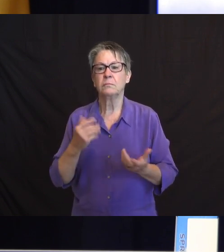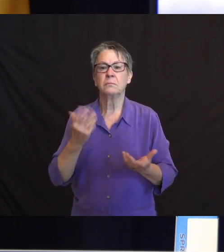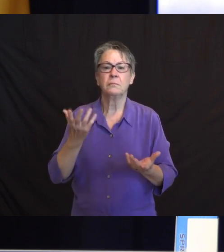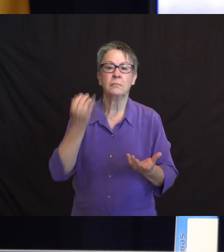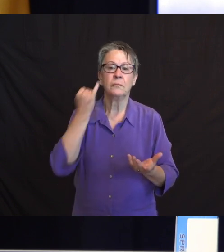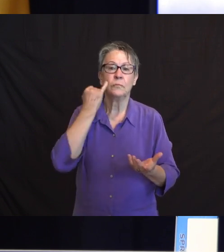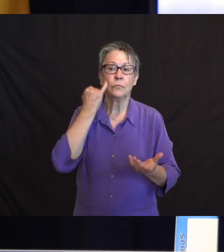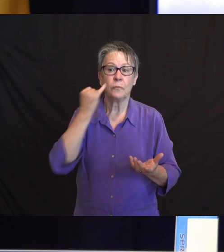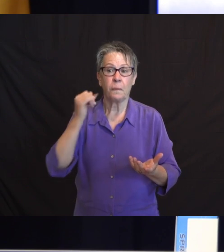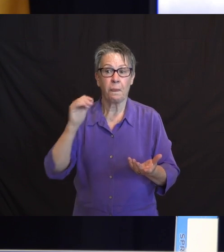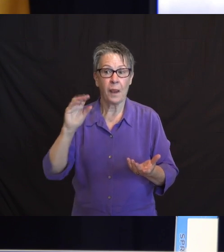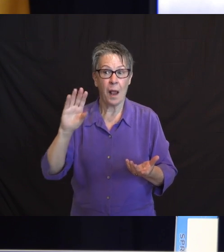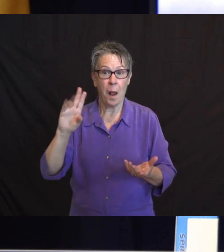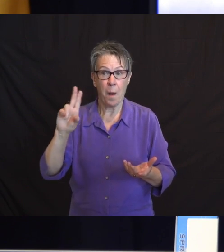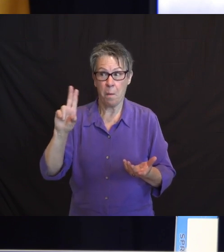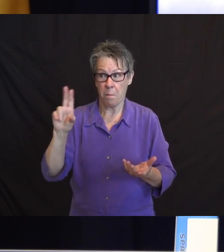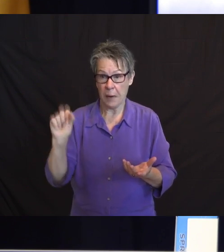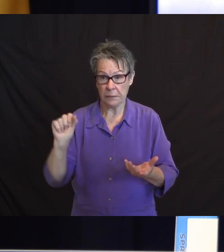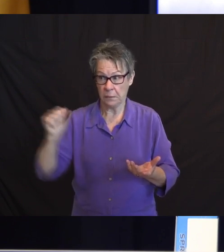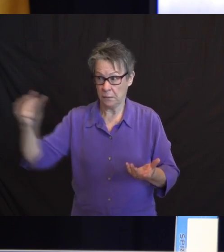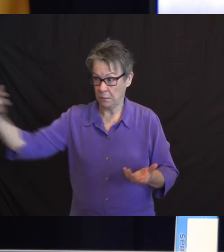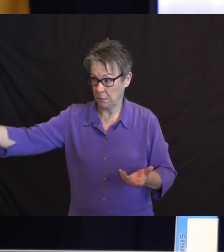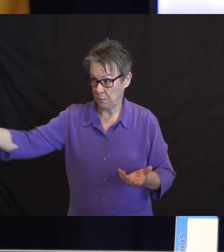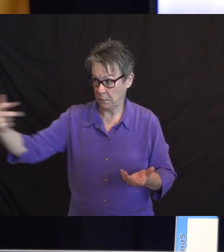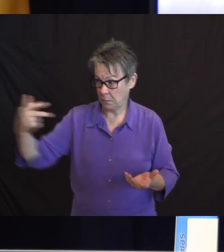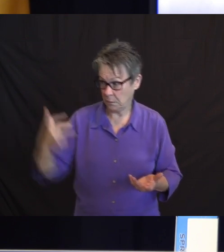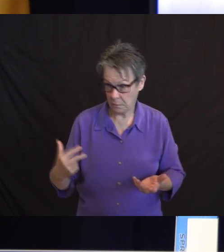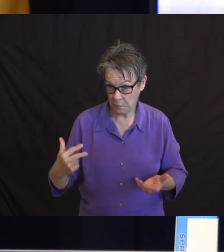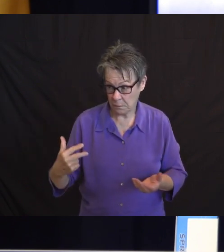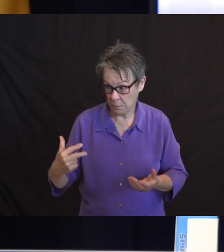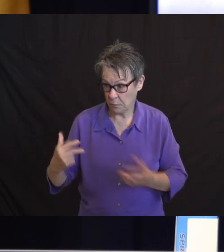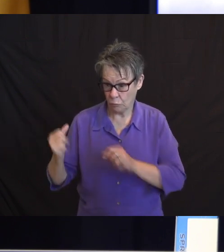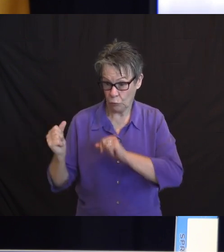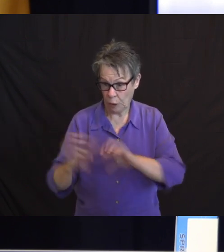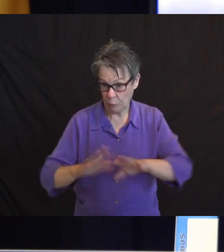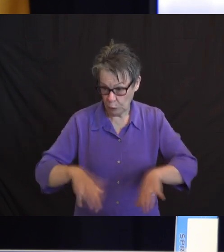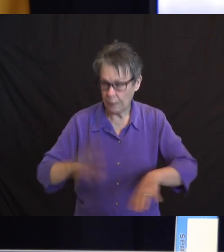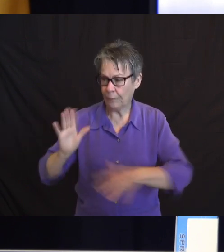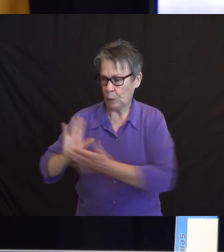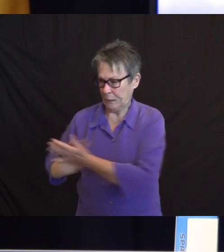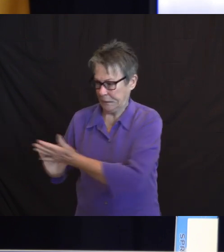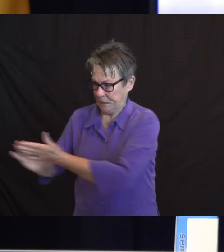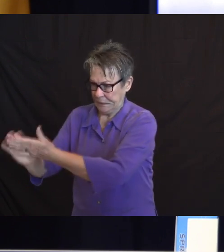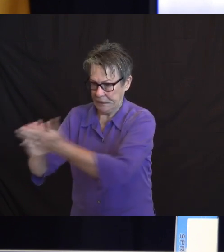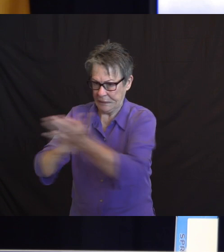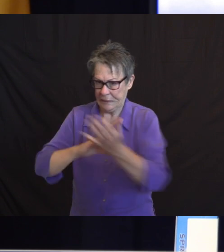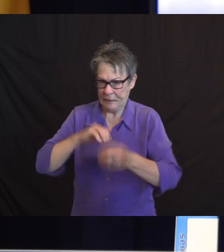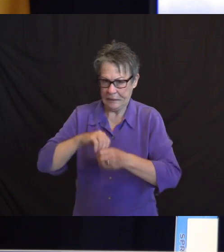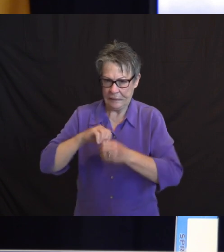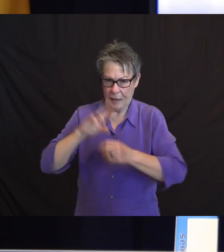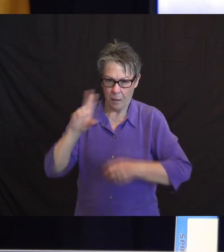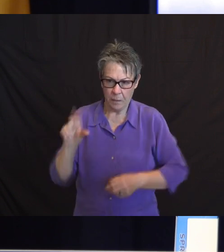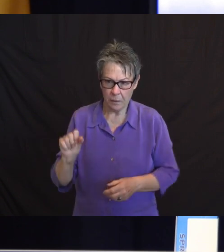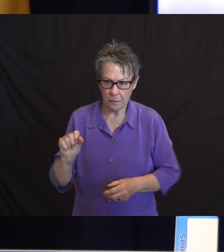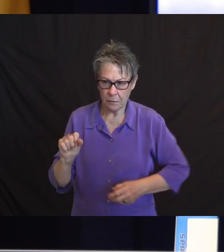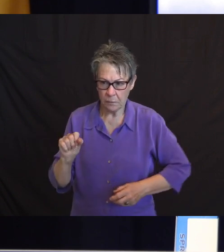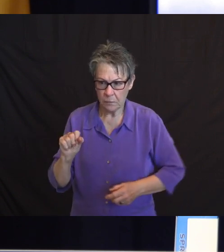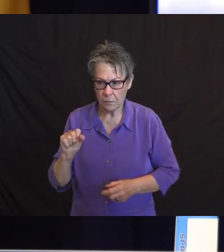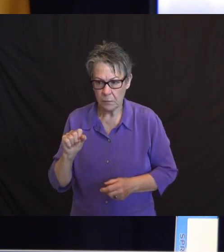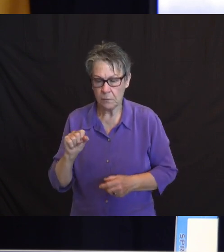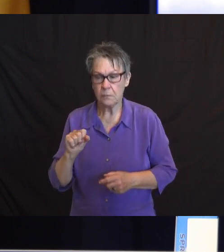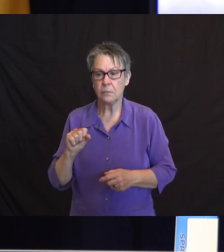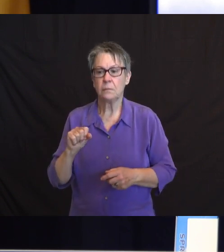face covering should be worn when social distancing cannot be maintained. All youth day camps,